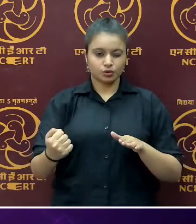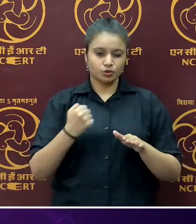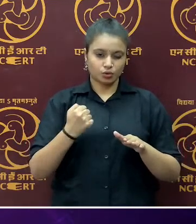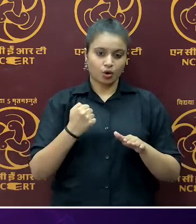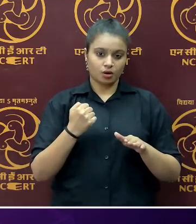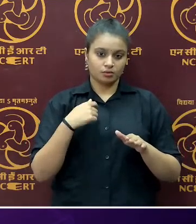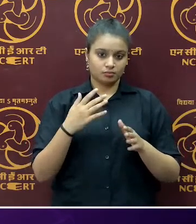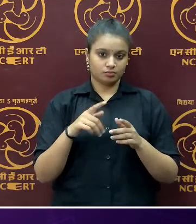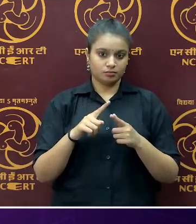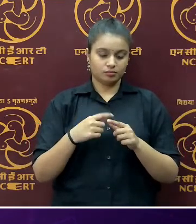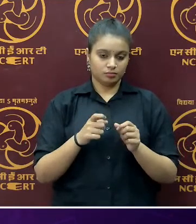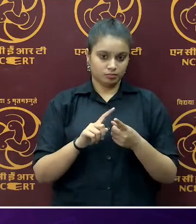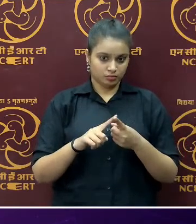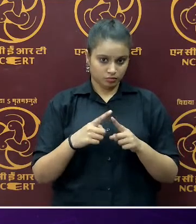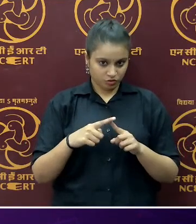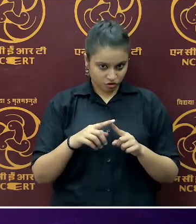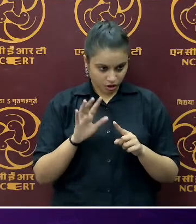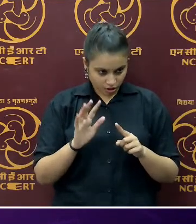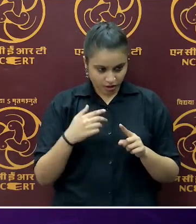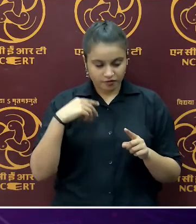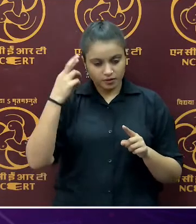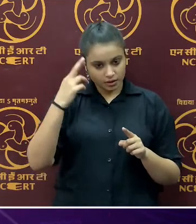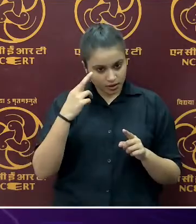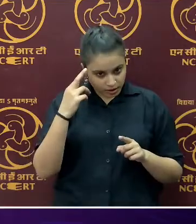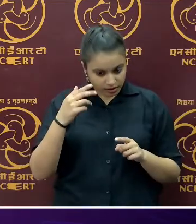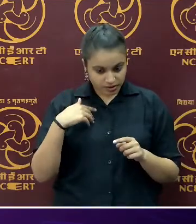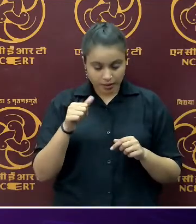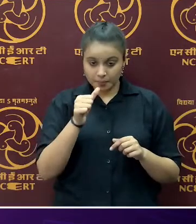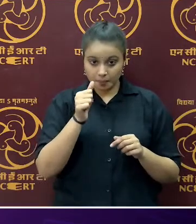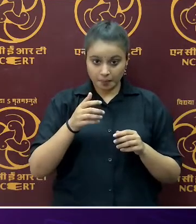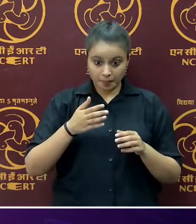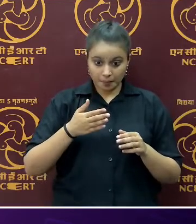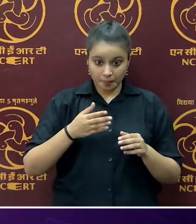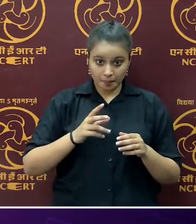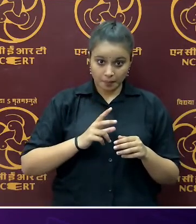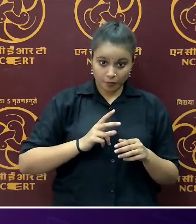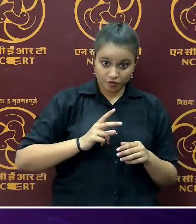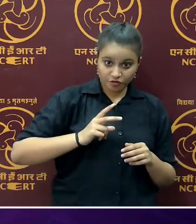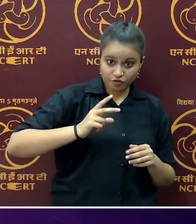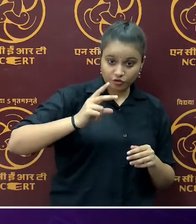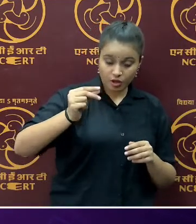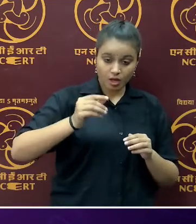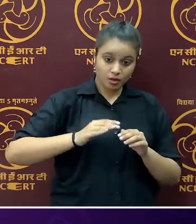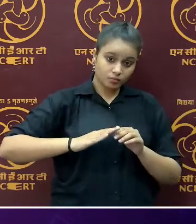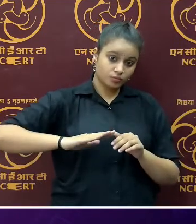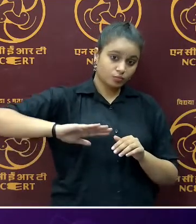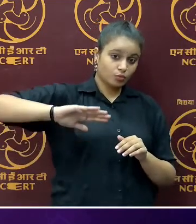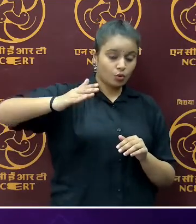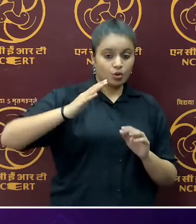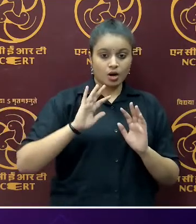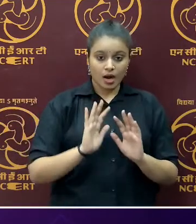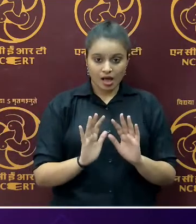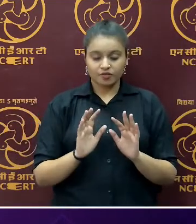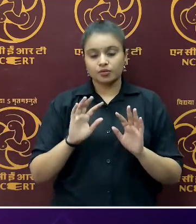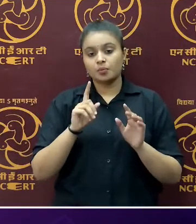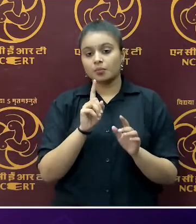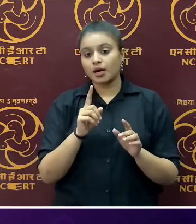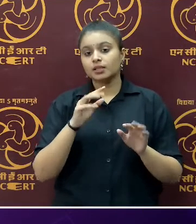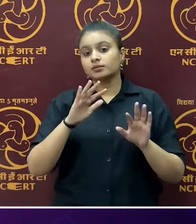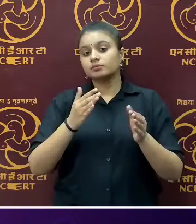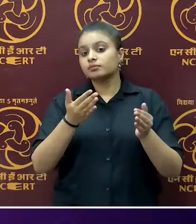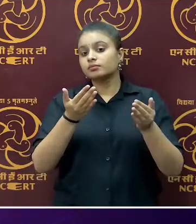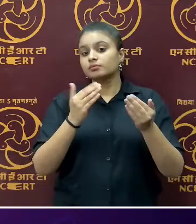jet. Yes, because the water is going farthest away over there. Yeah. Okay, and